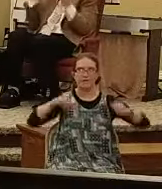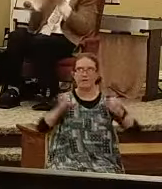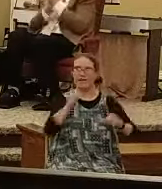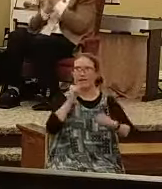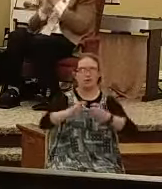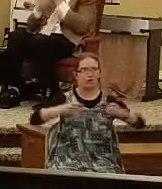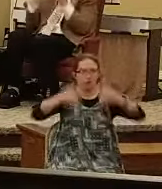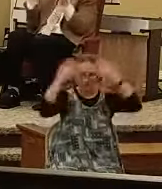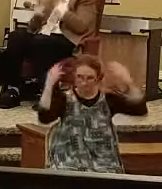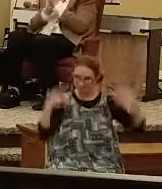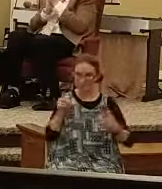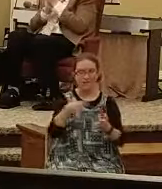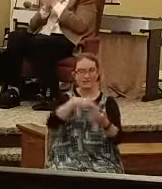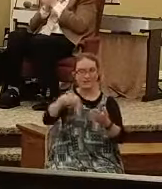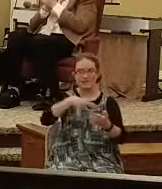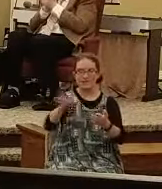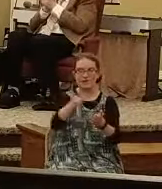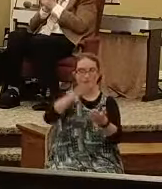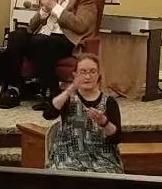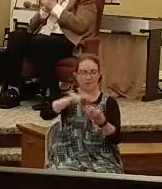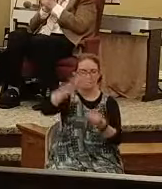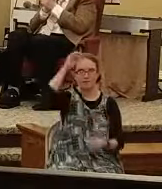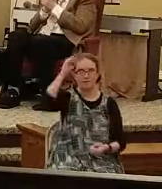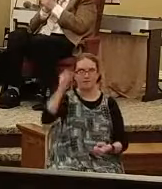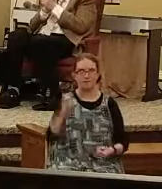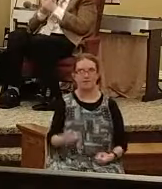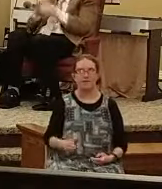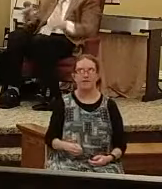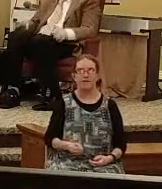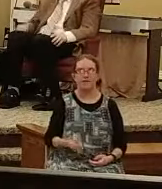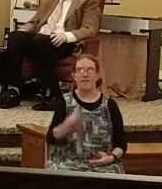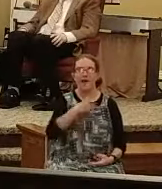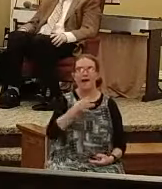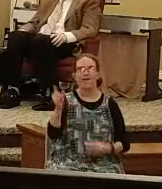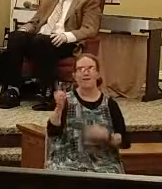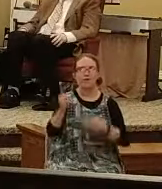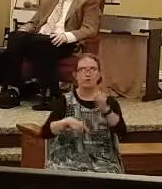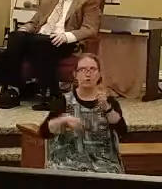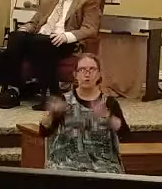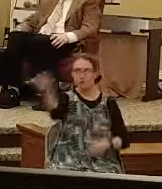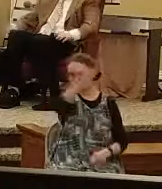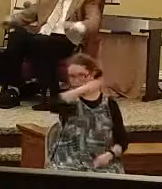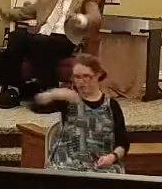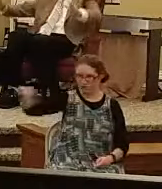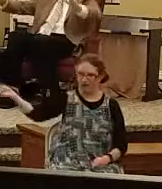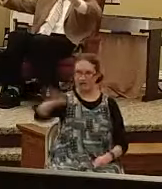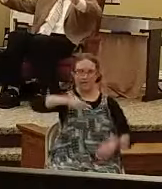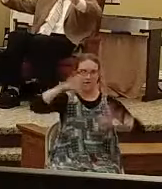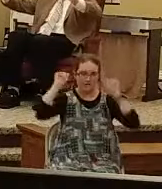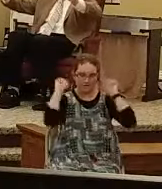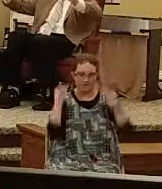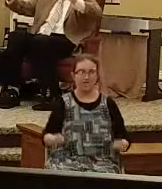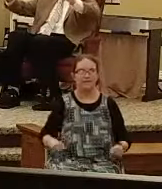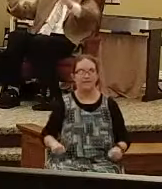my body and I begin to dance in the Holy Ghost. Yeah. I like to run the aisles when I can.